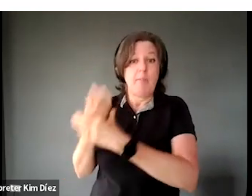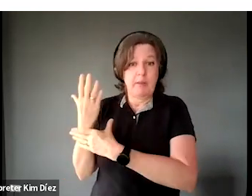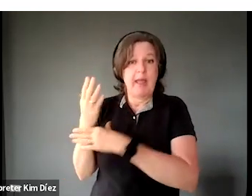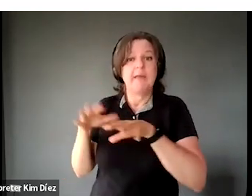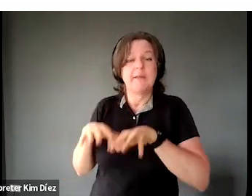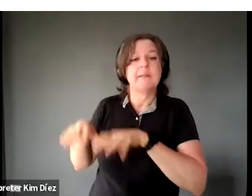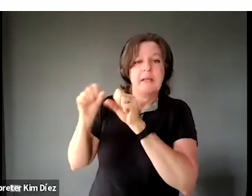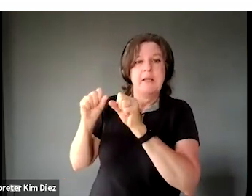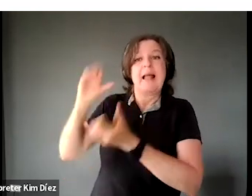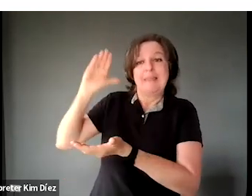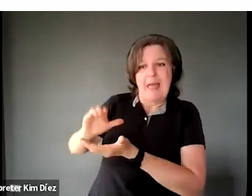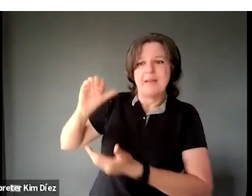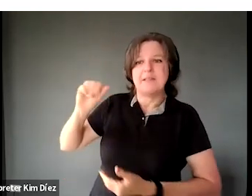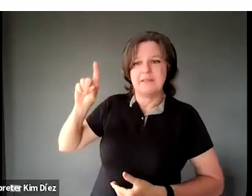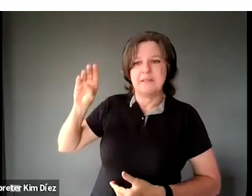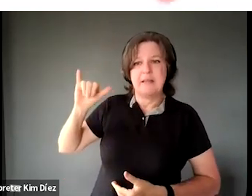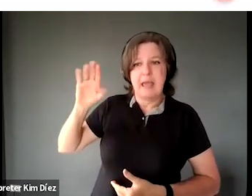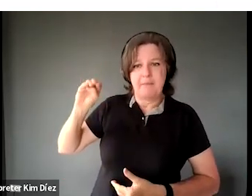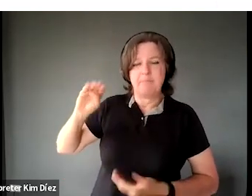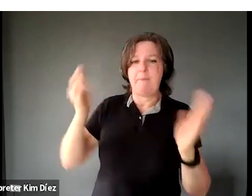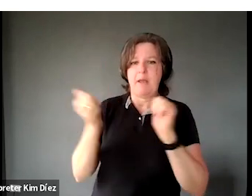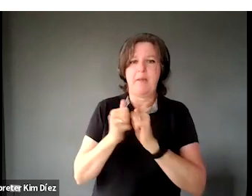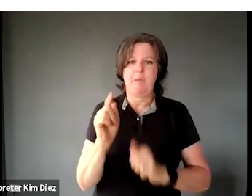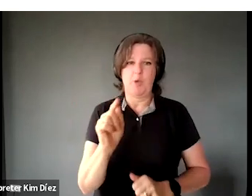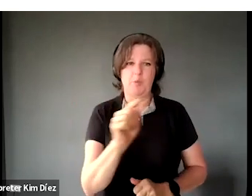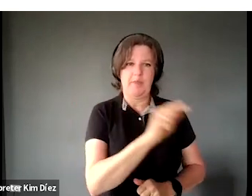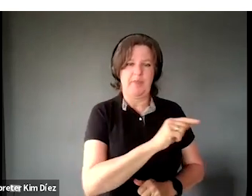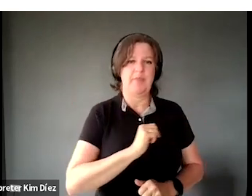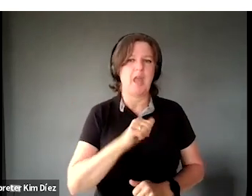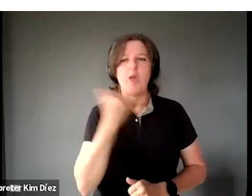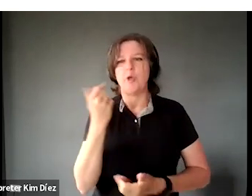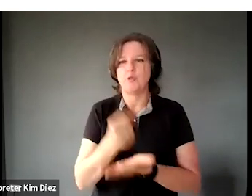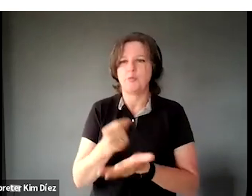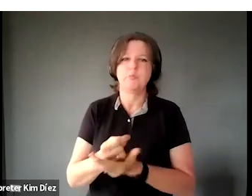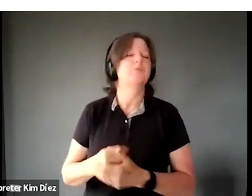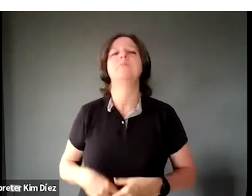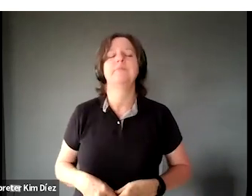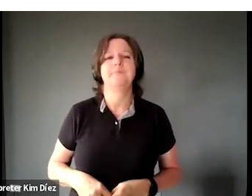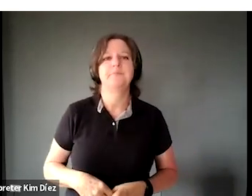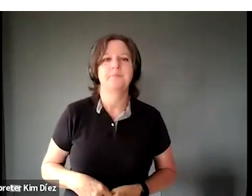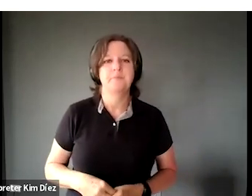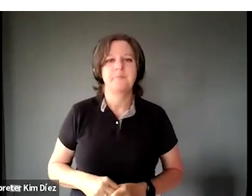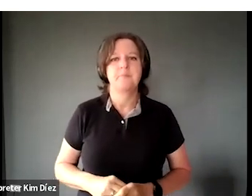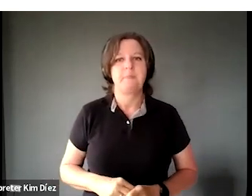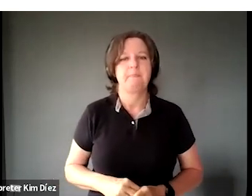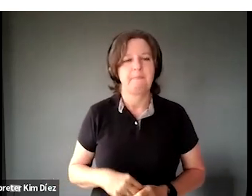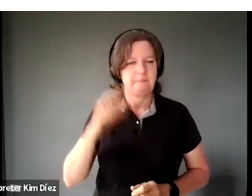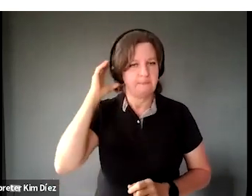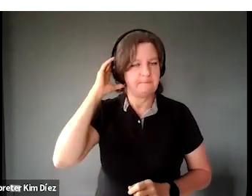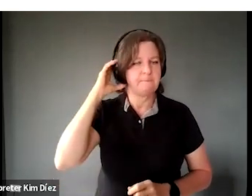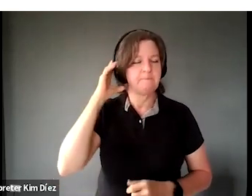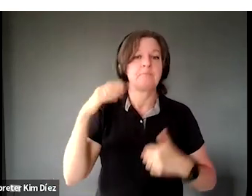tree absorb much less cadmium than the control trees.